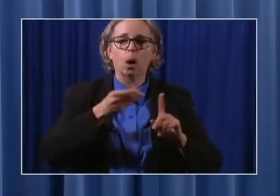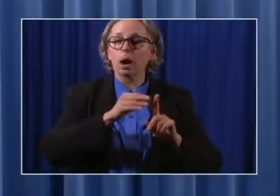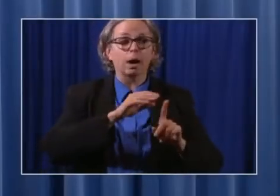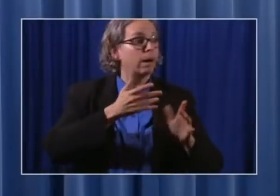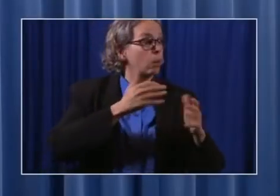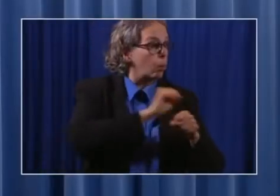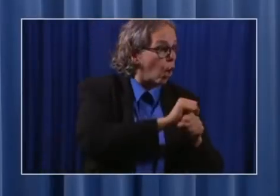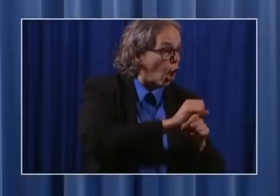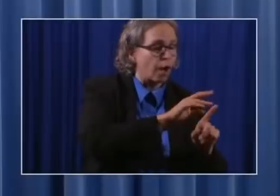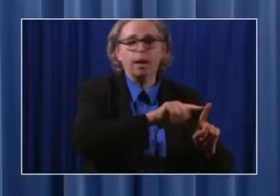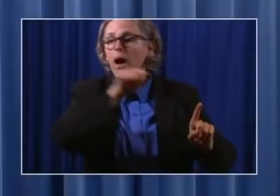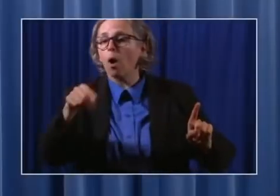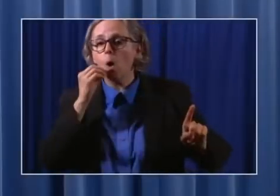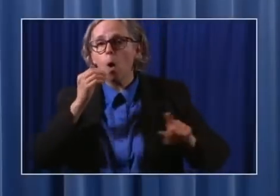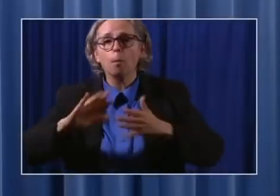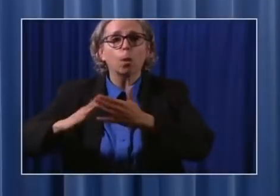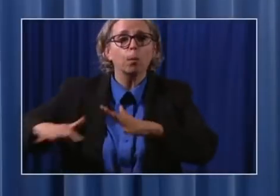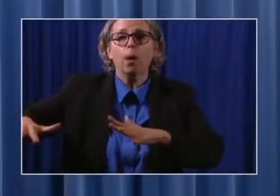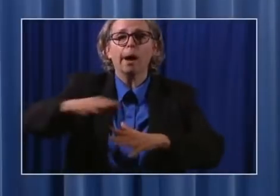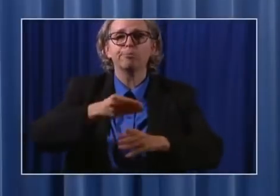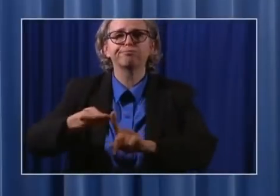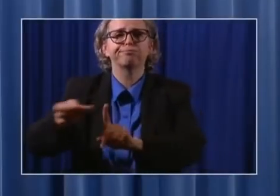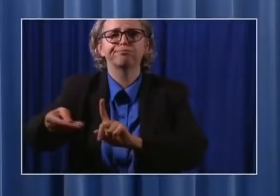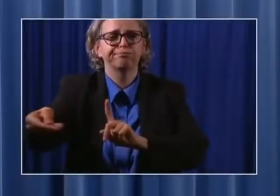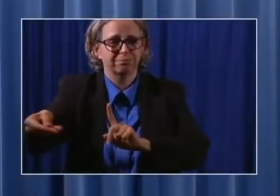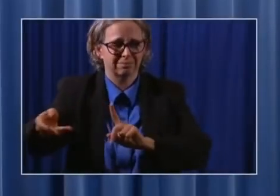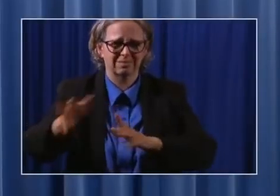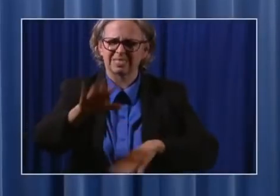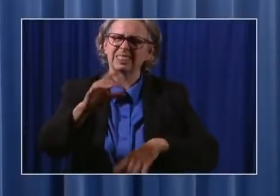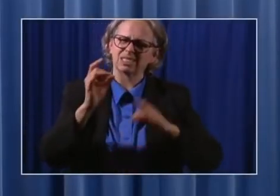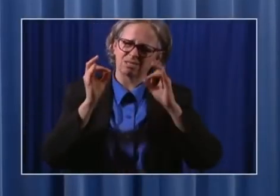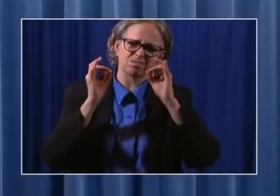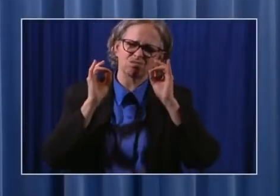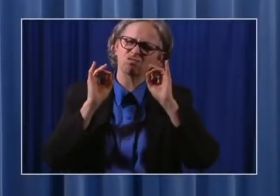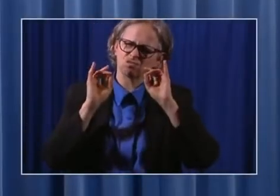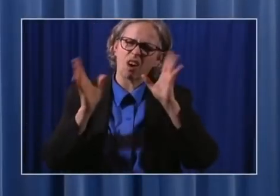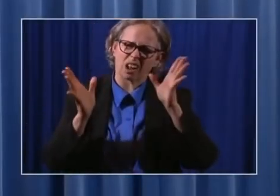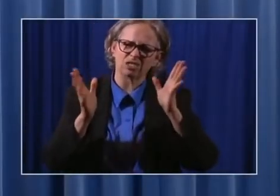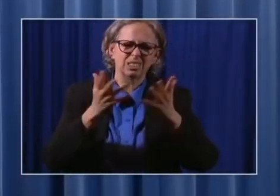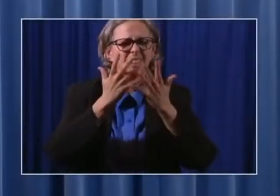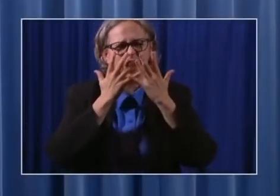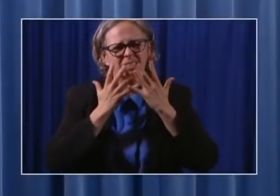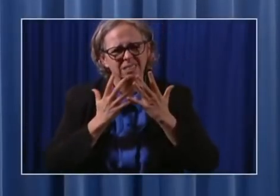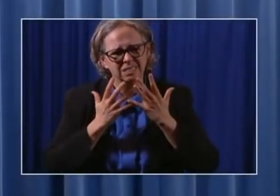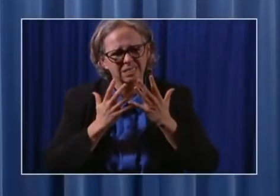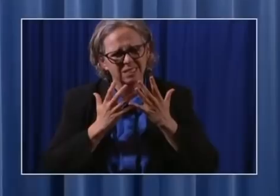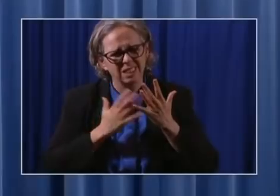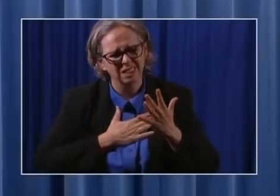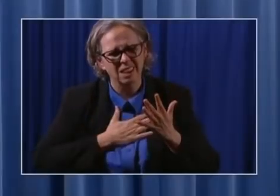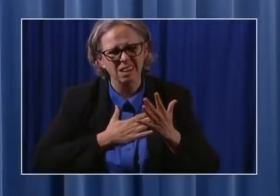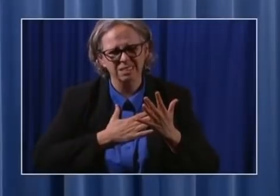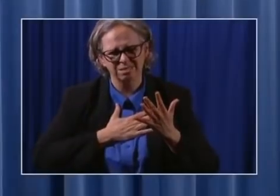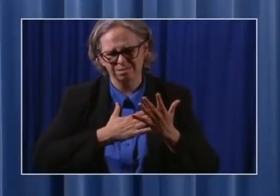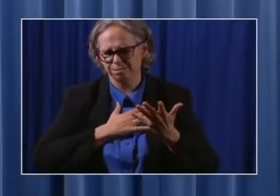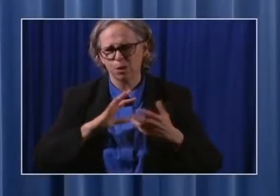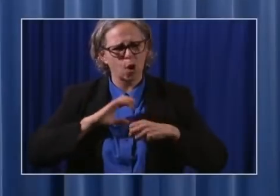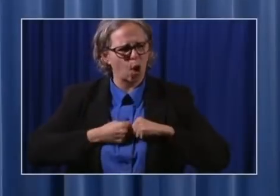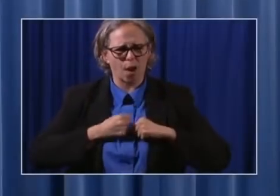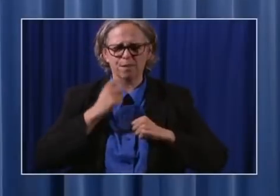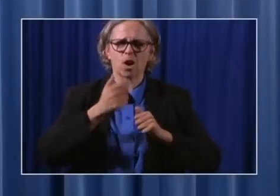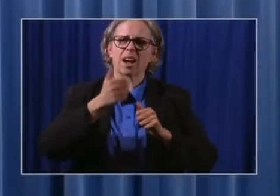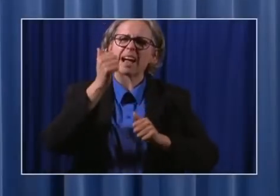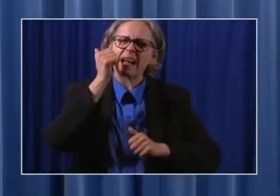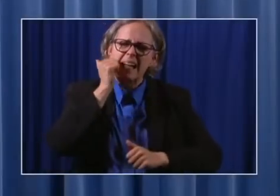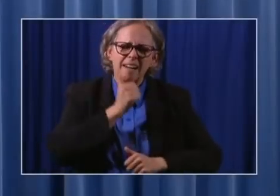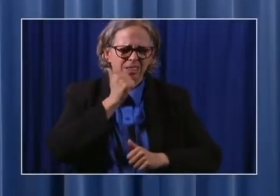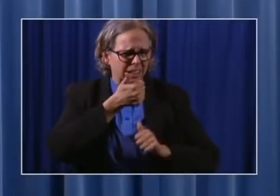very tragic. It's very, very sad. It is something that weighs very heavily on me every single day as we